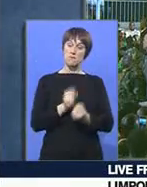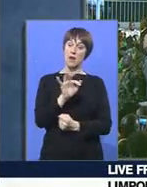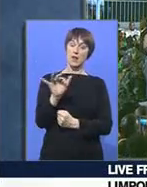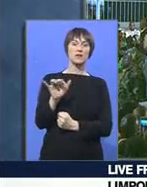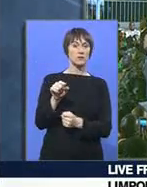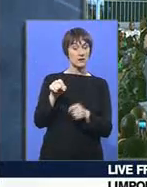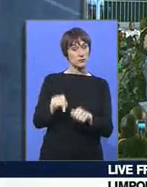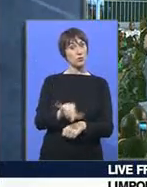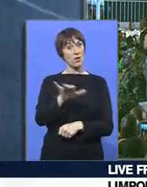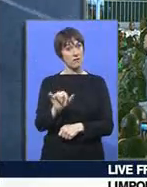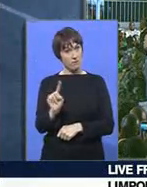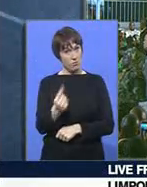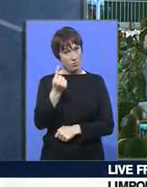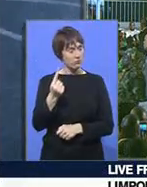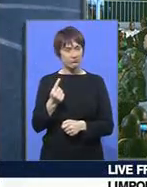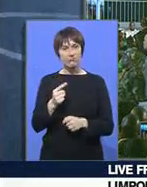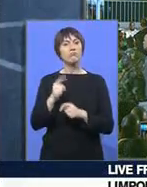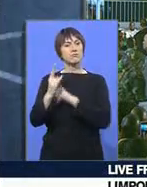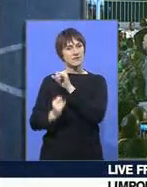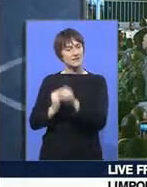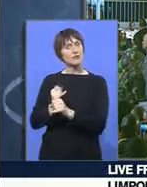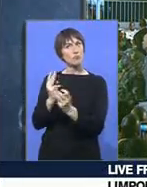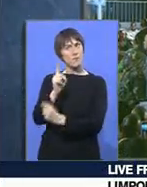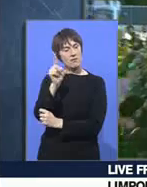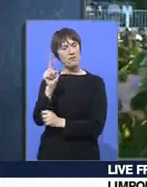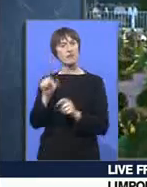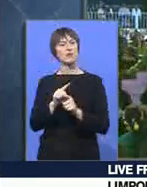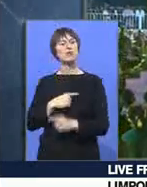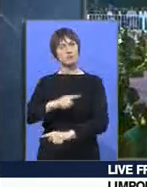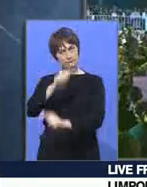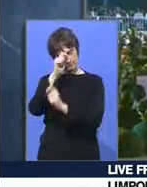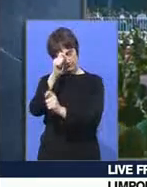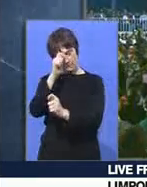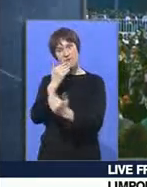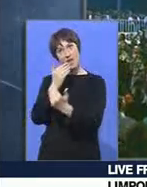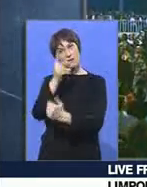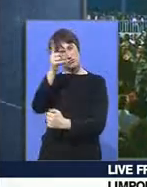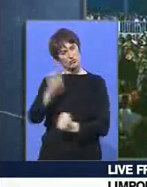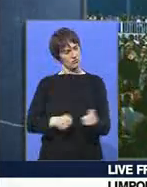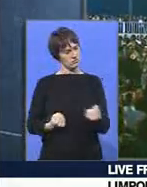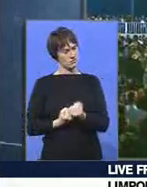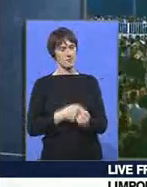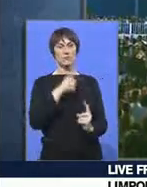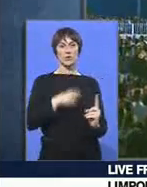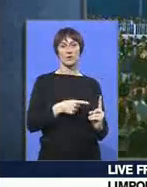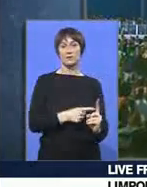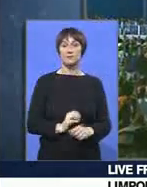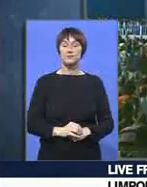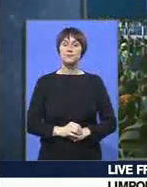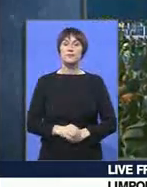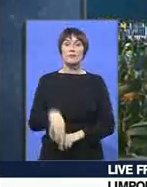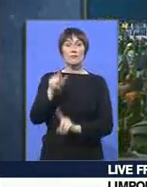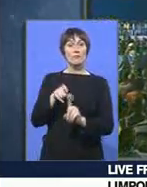I would like to borrow from the words of President Oliver Tambo